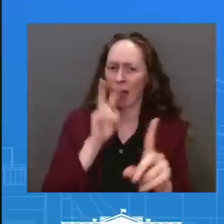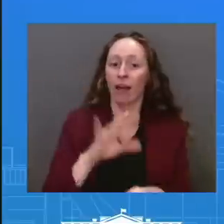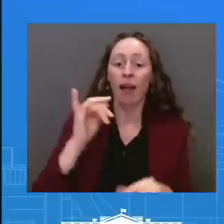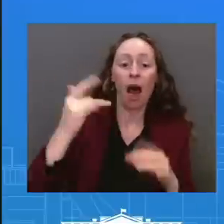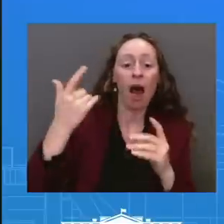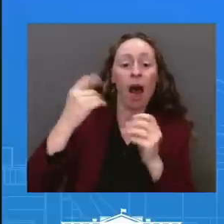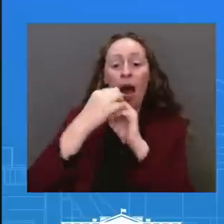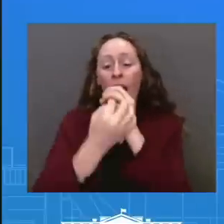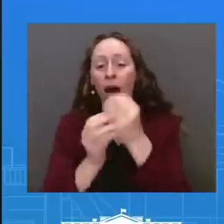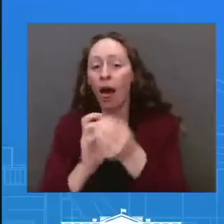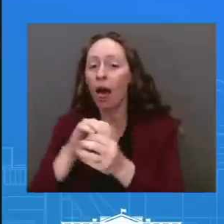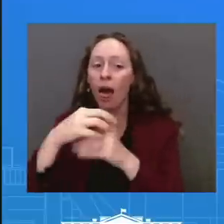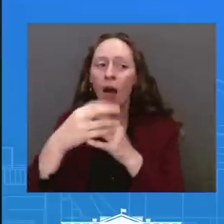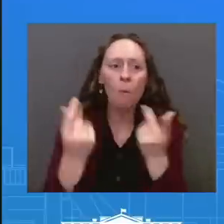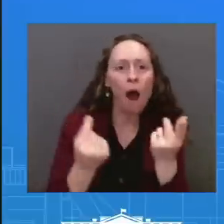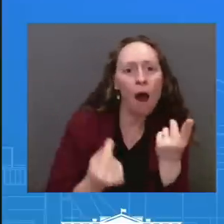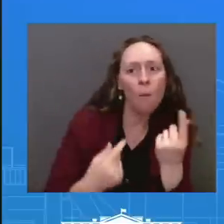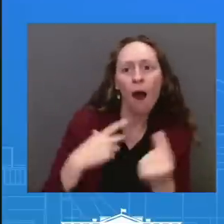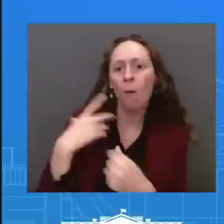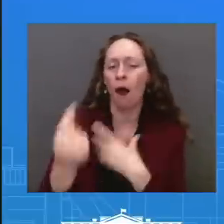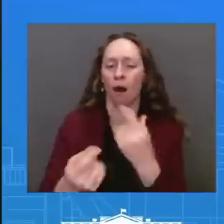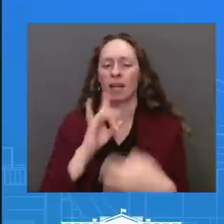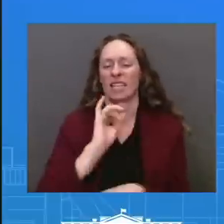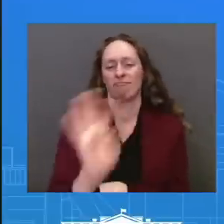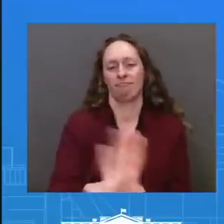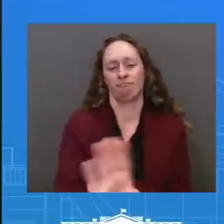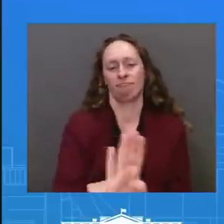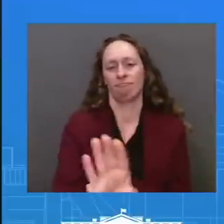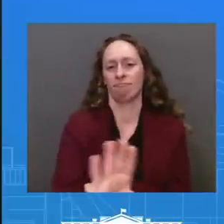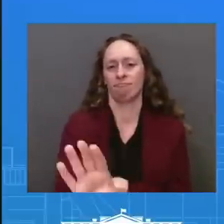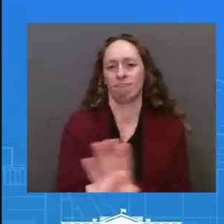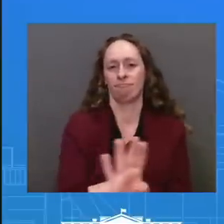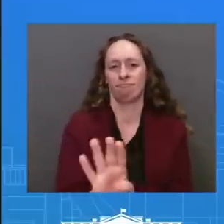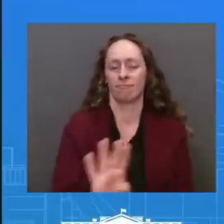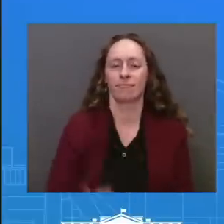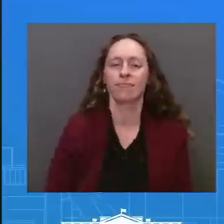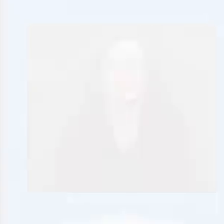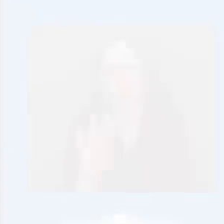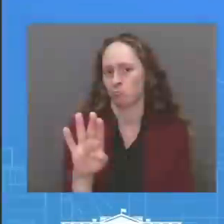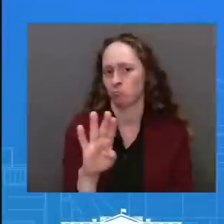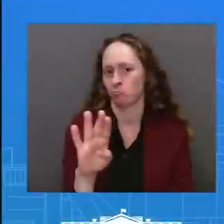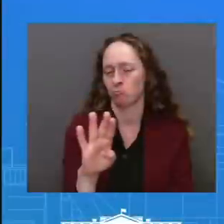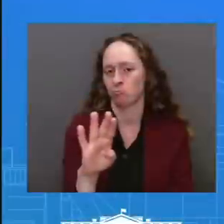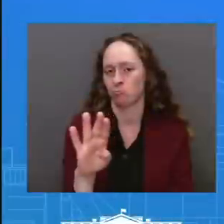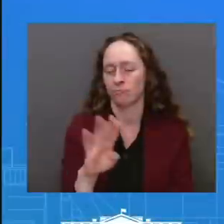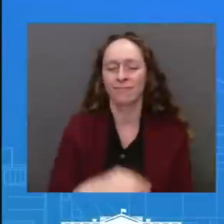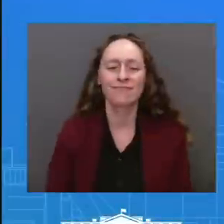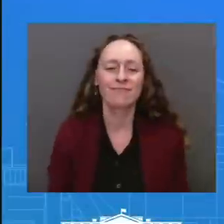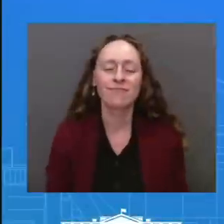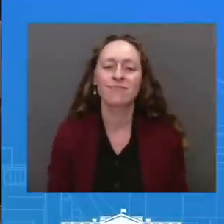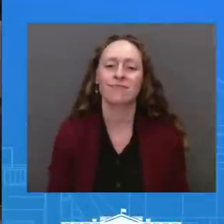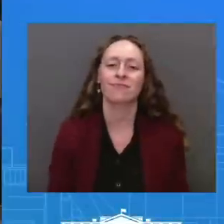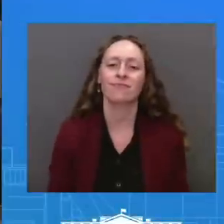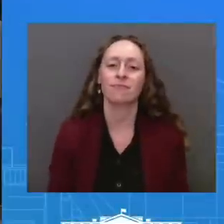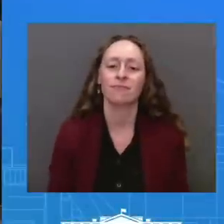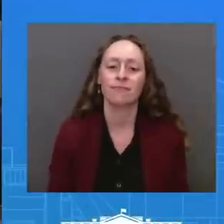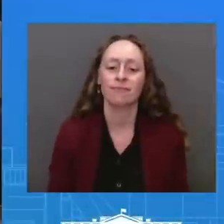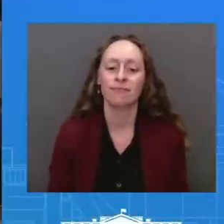looks like. But what we definitely agree on is that they deserve a fair share. But it seems like he's taking